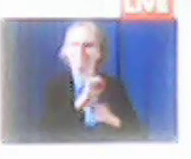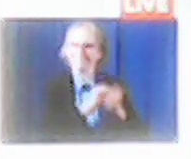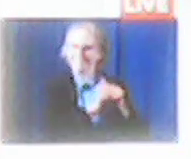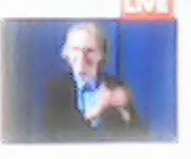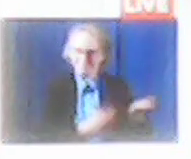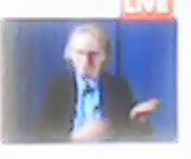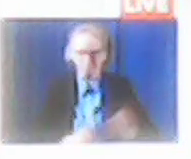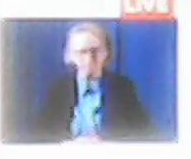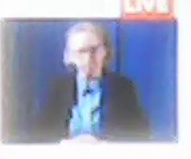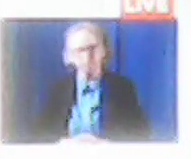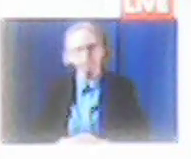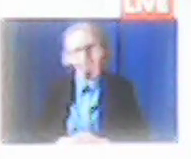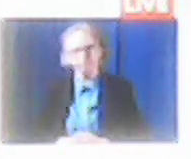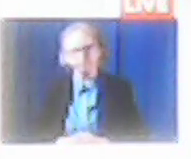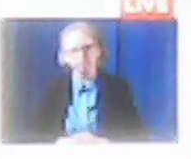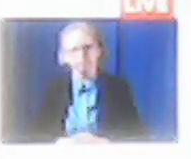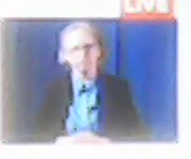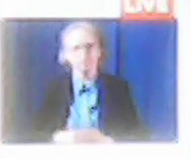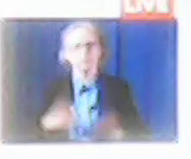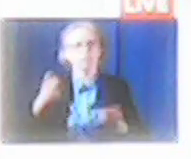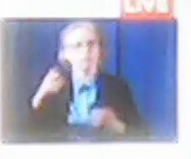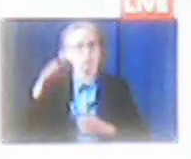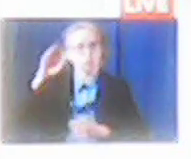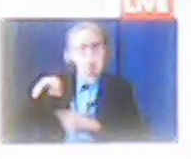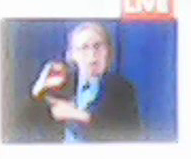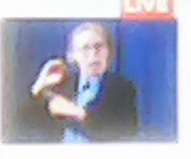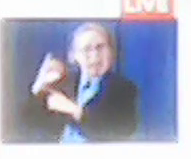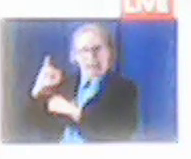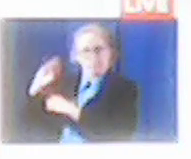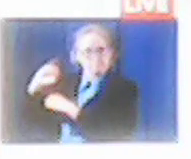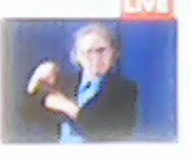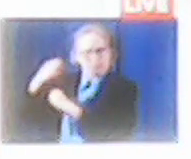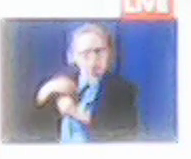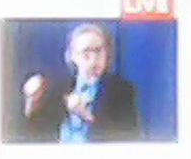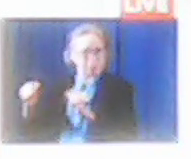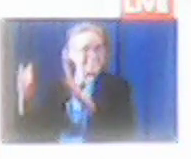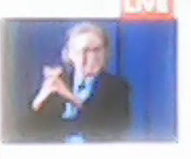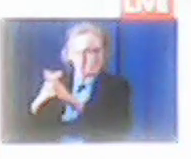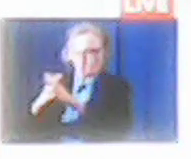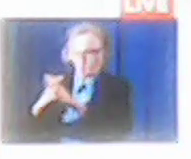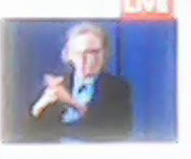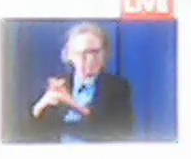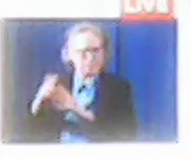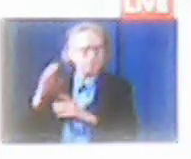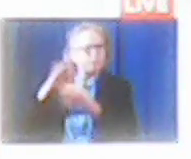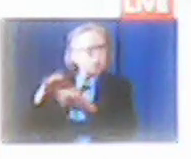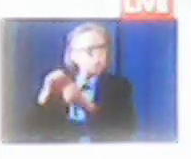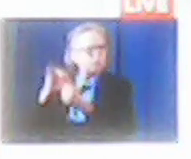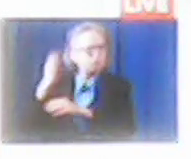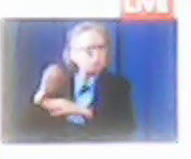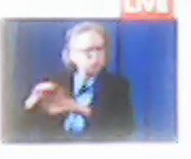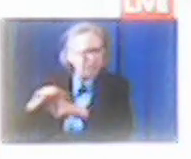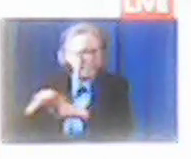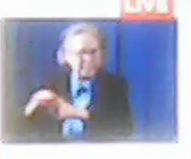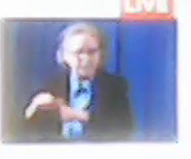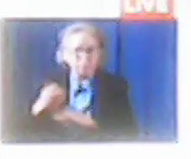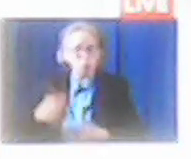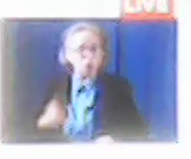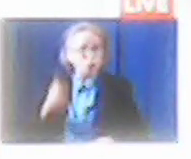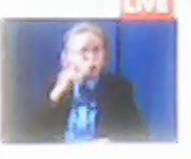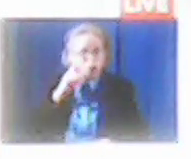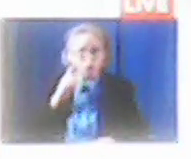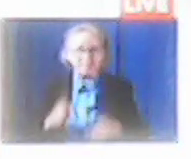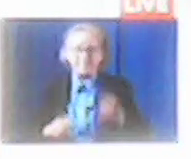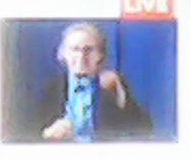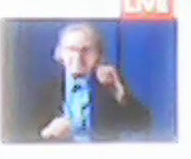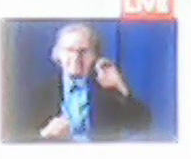questions. Sure. Good afternoon, and I have a few things on the job training, medical advancement,